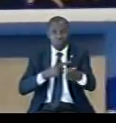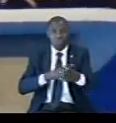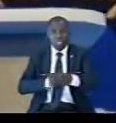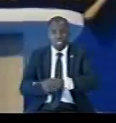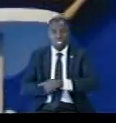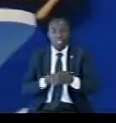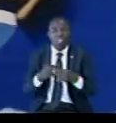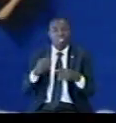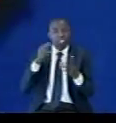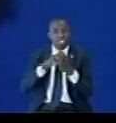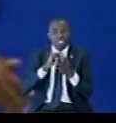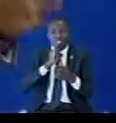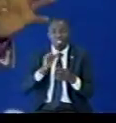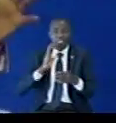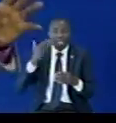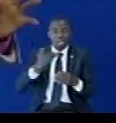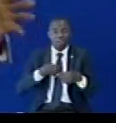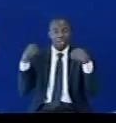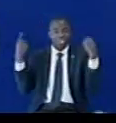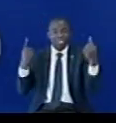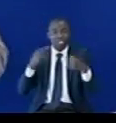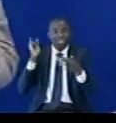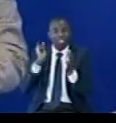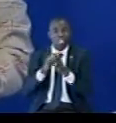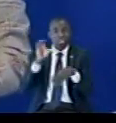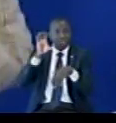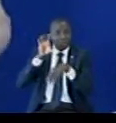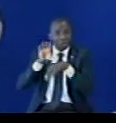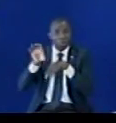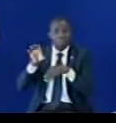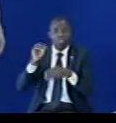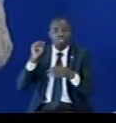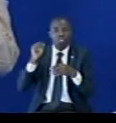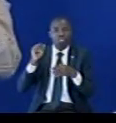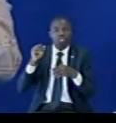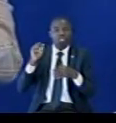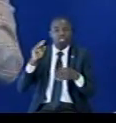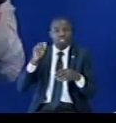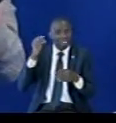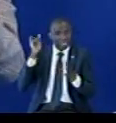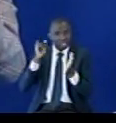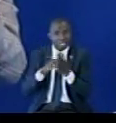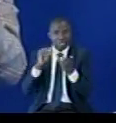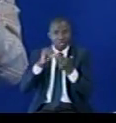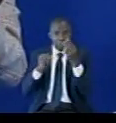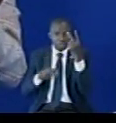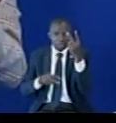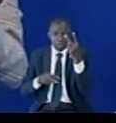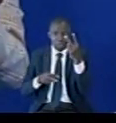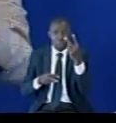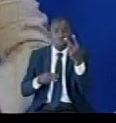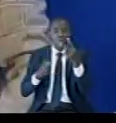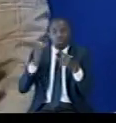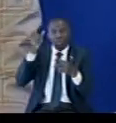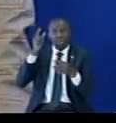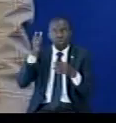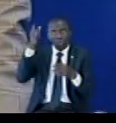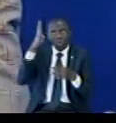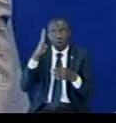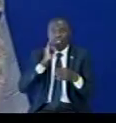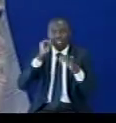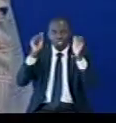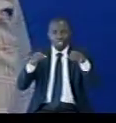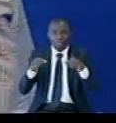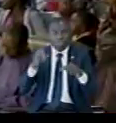transgression that caused that. But number two, God is able.